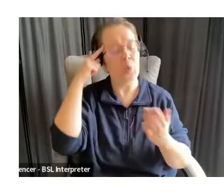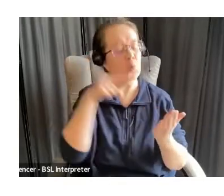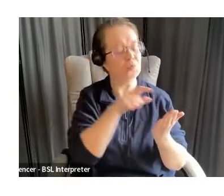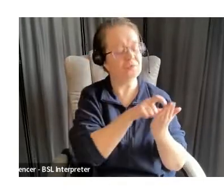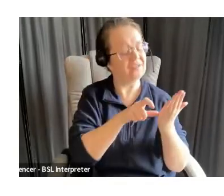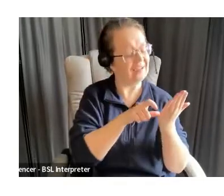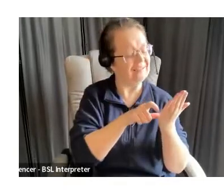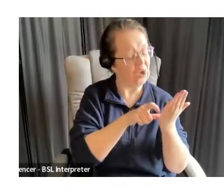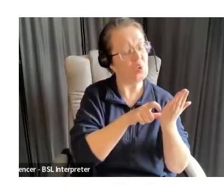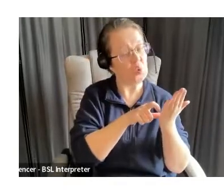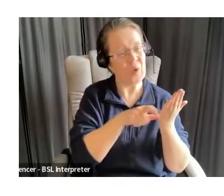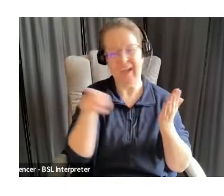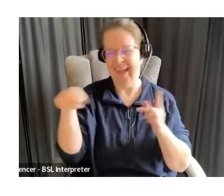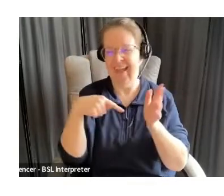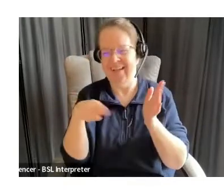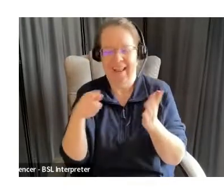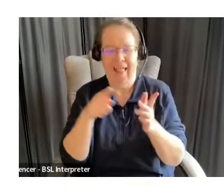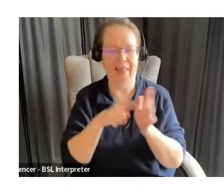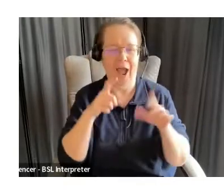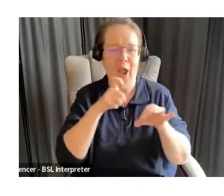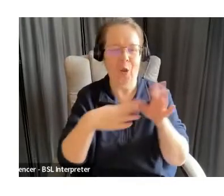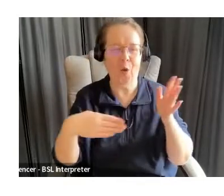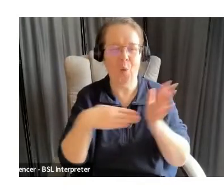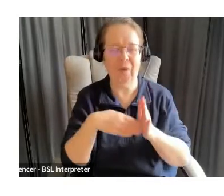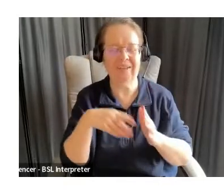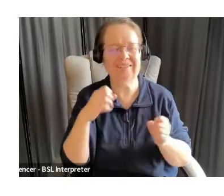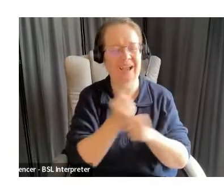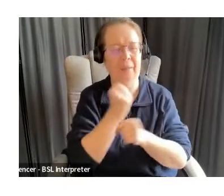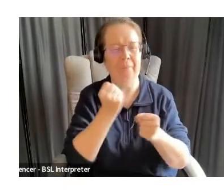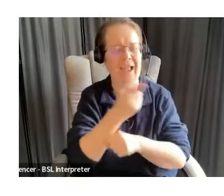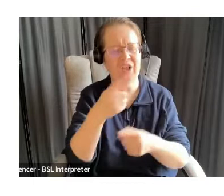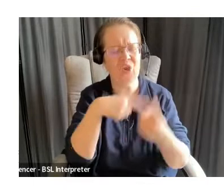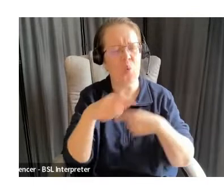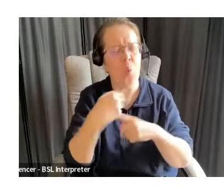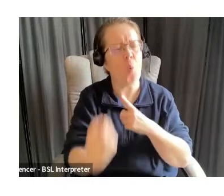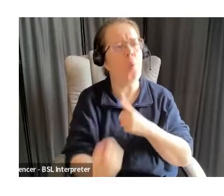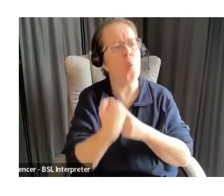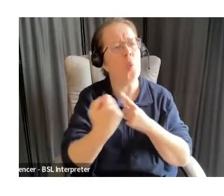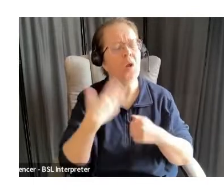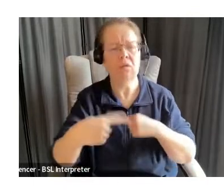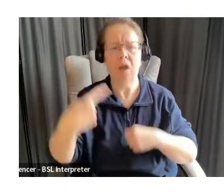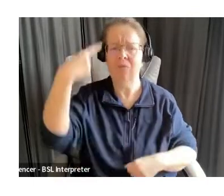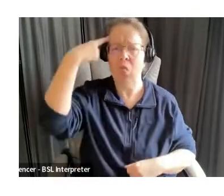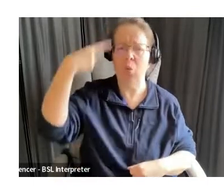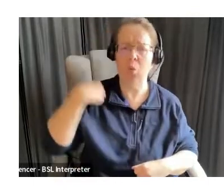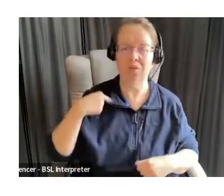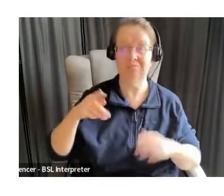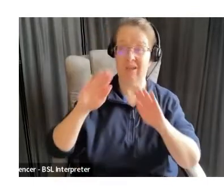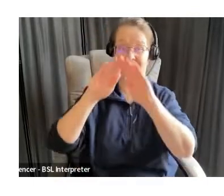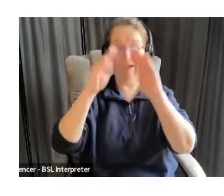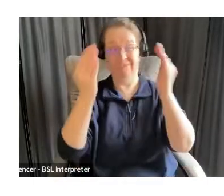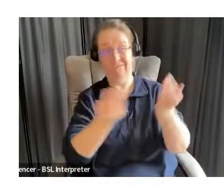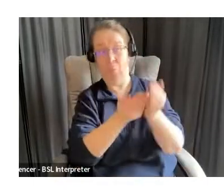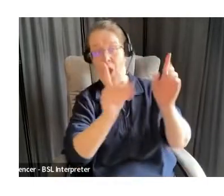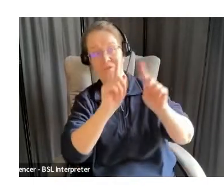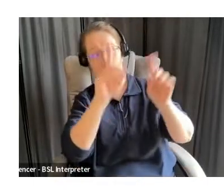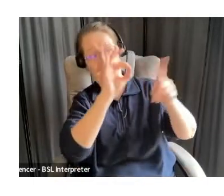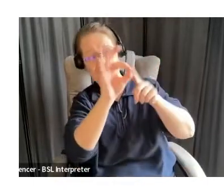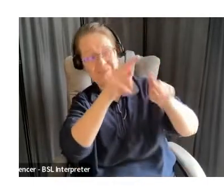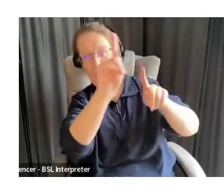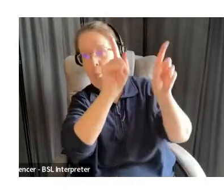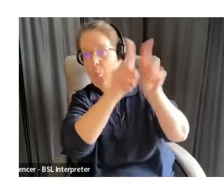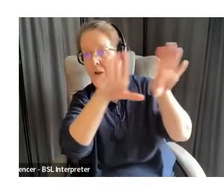little trivia way, just to give you some insights into what the world of interviewing is sort of looking